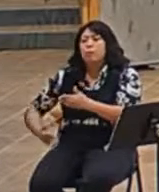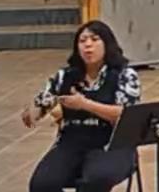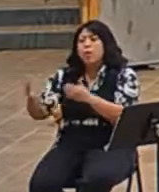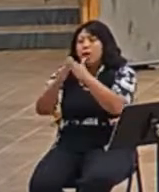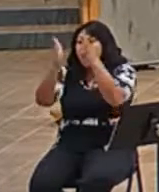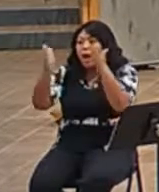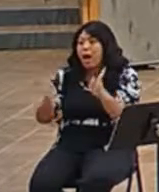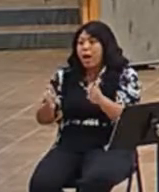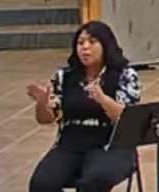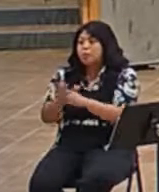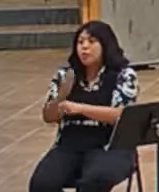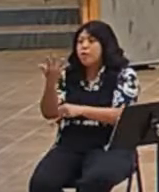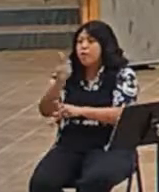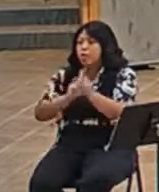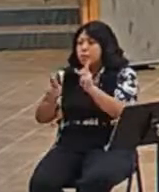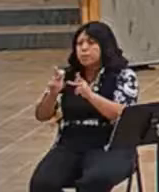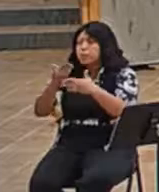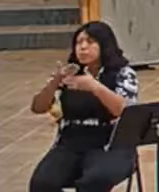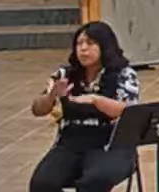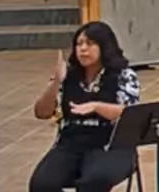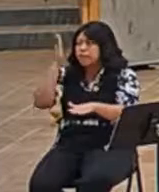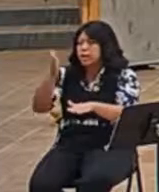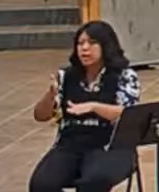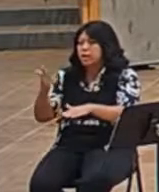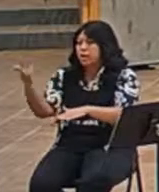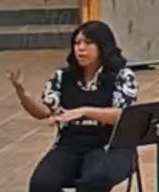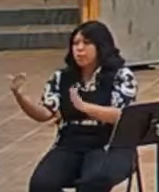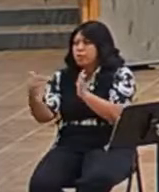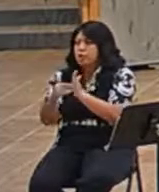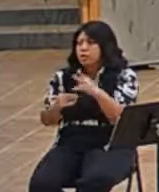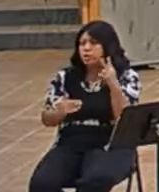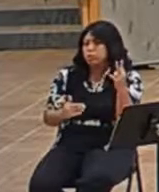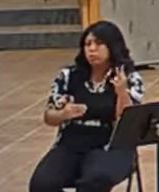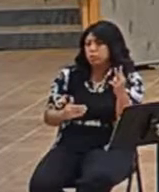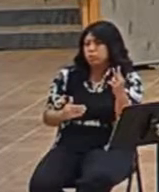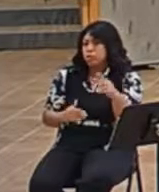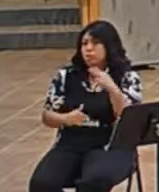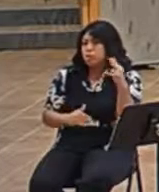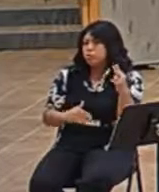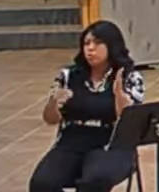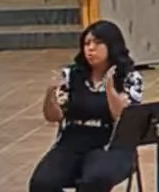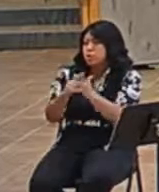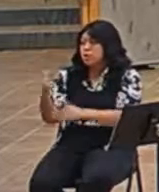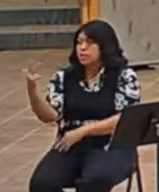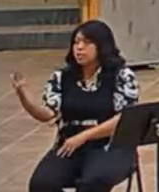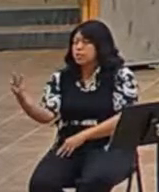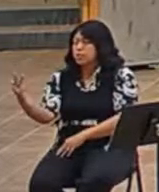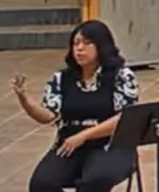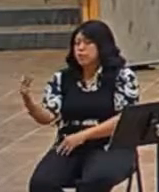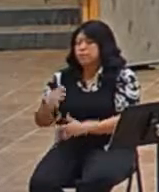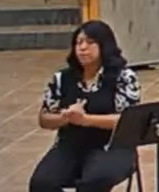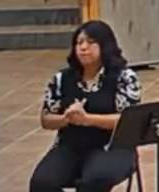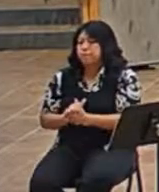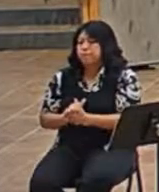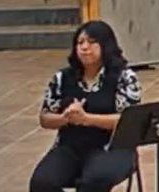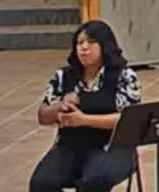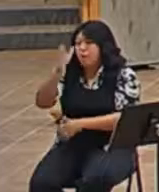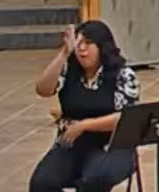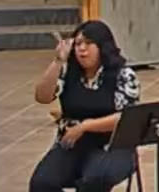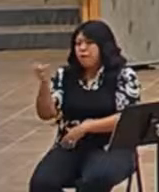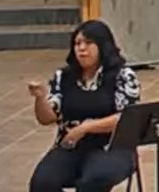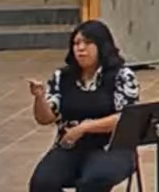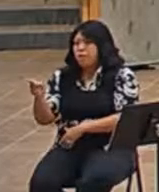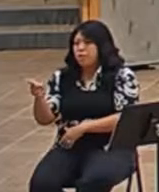on, a household of 5 will be divided, 3 against 2, and 2 against 3.